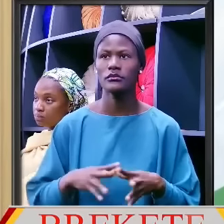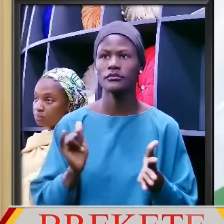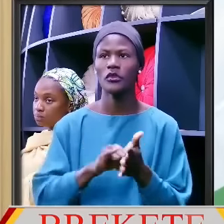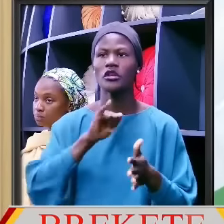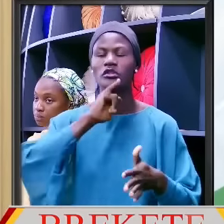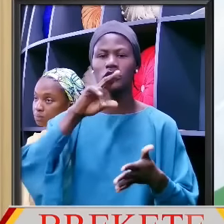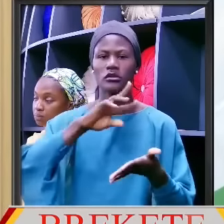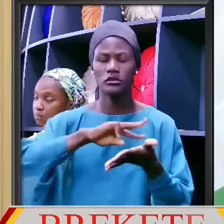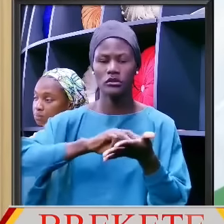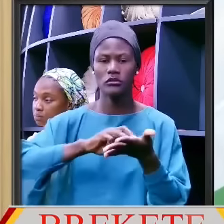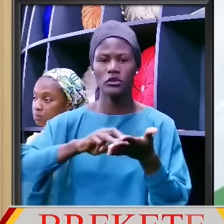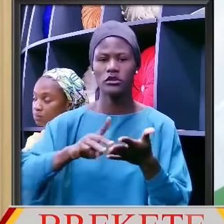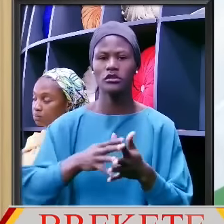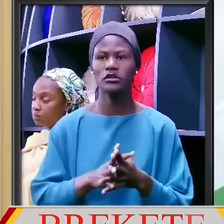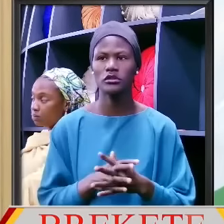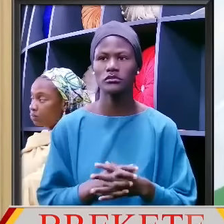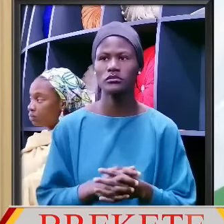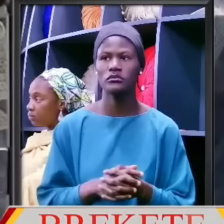That is the message. Continue.